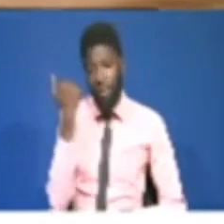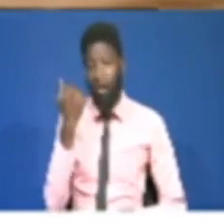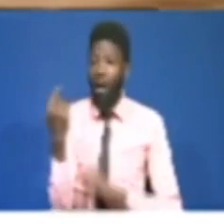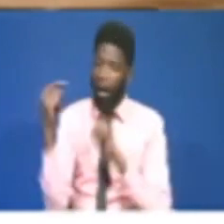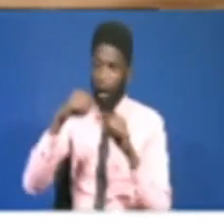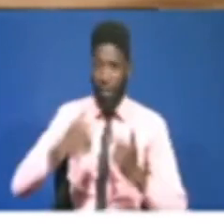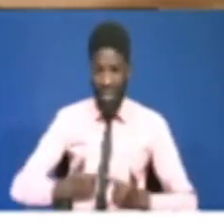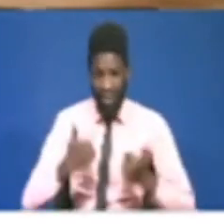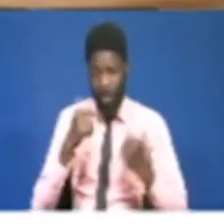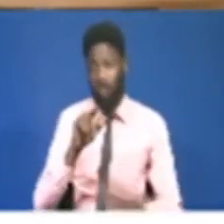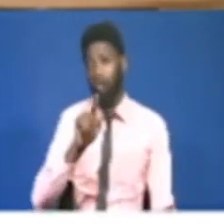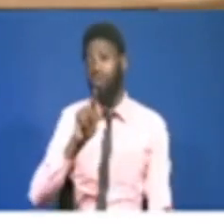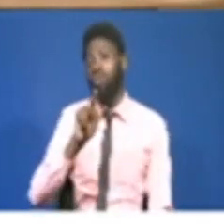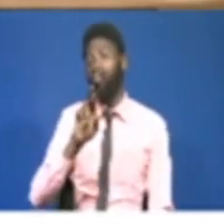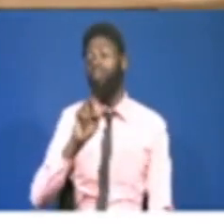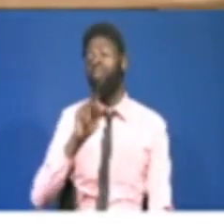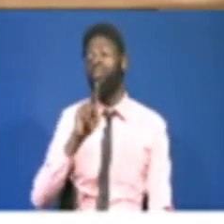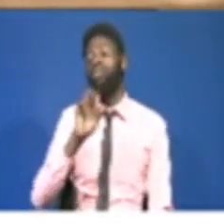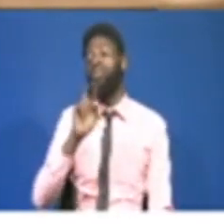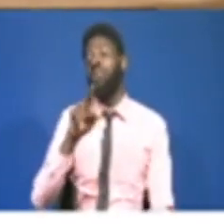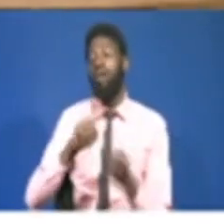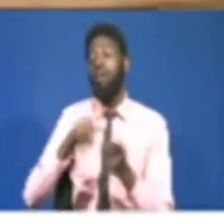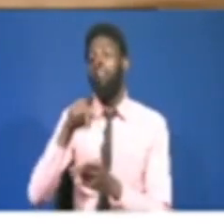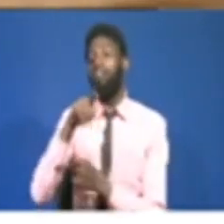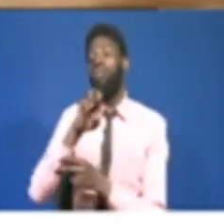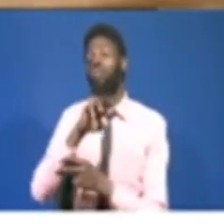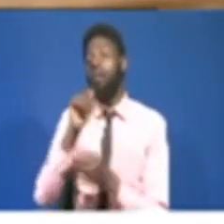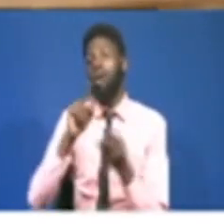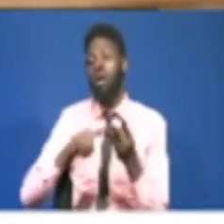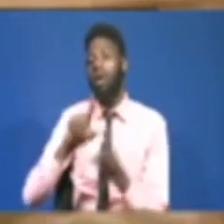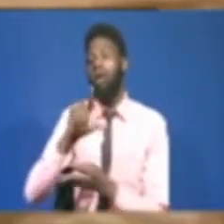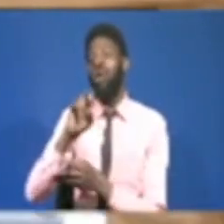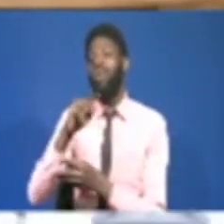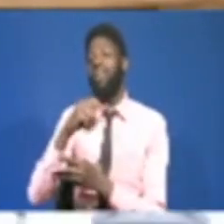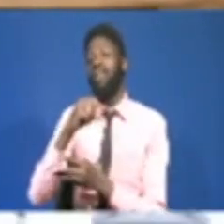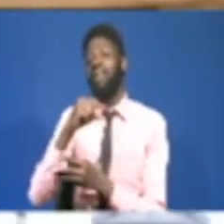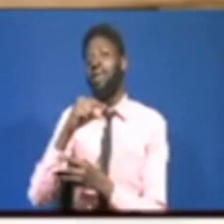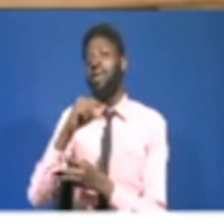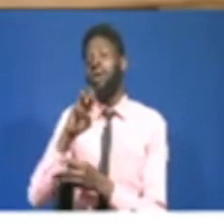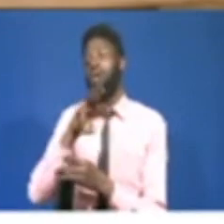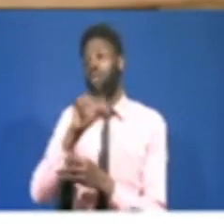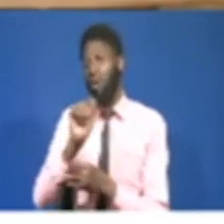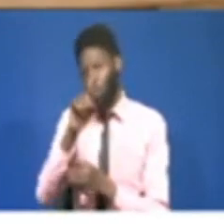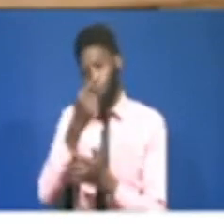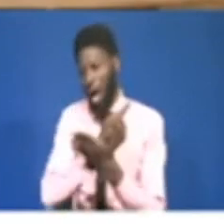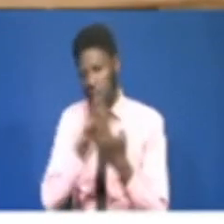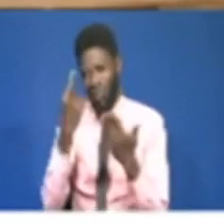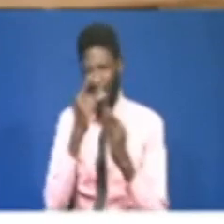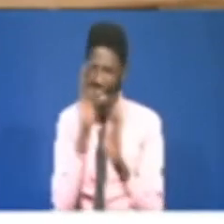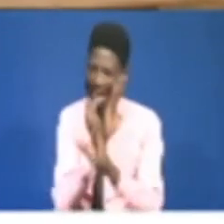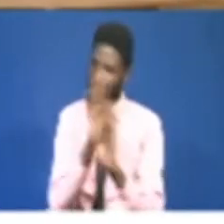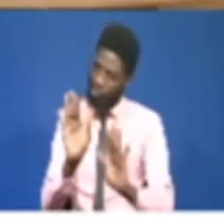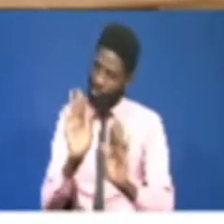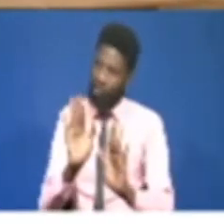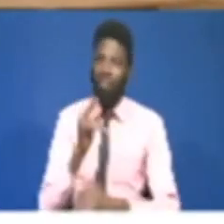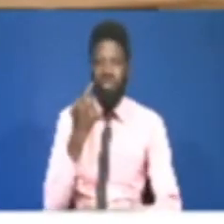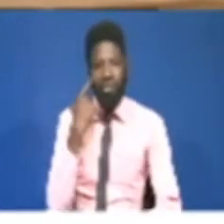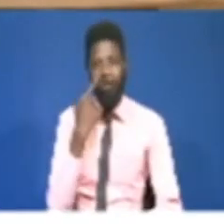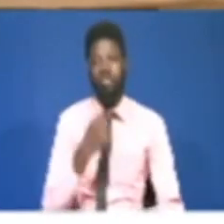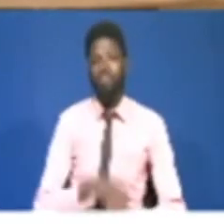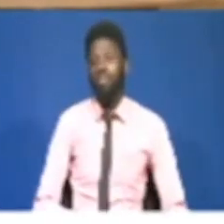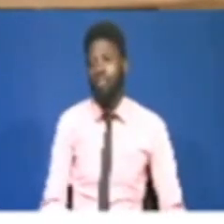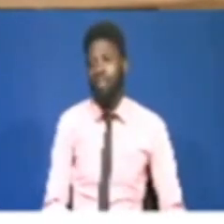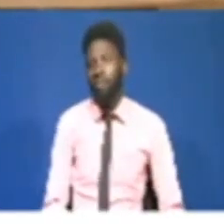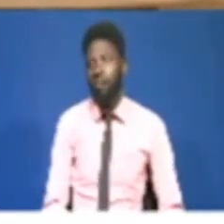Pora, Longewan, Losuk, incognito, for only 1 week. Come and stay there.